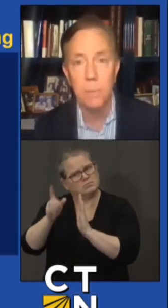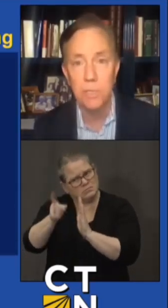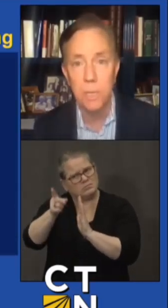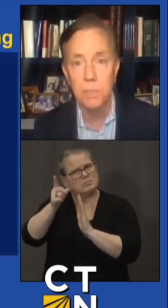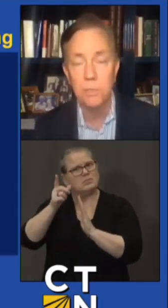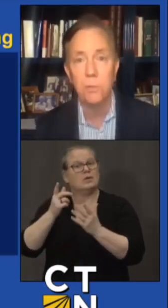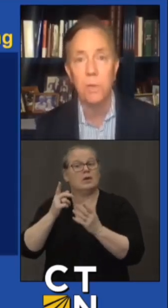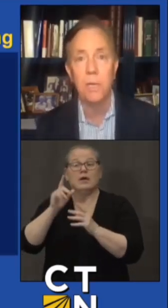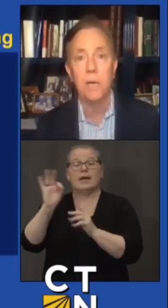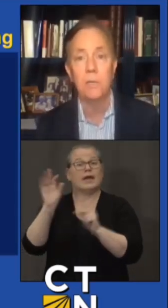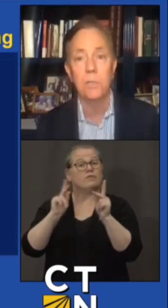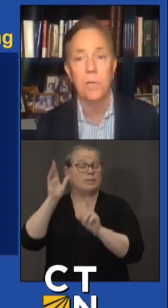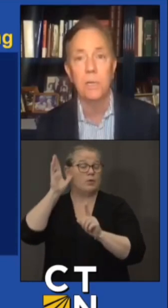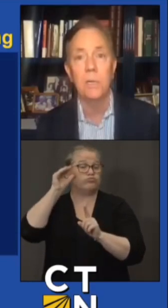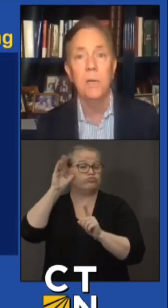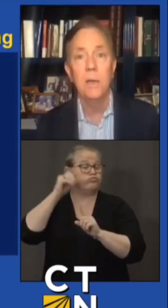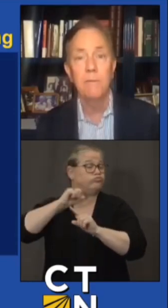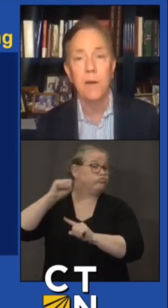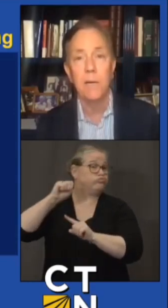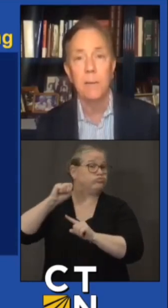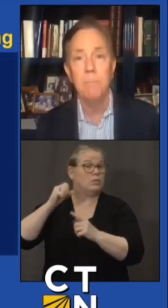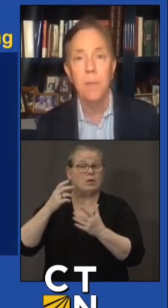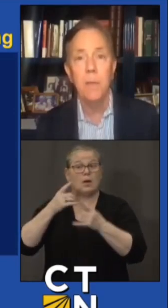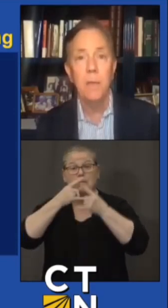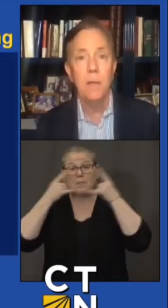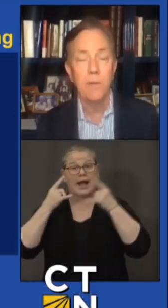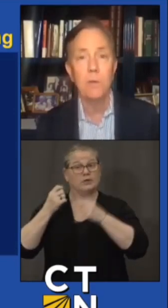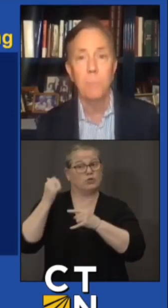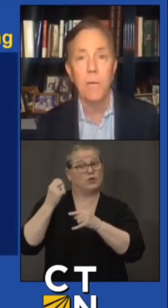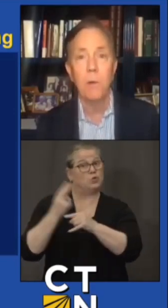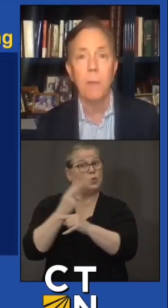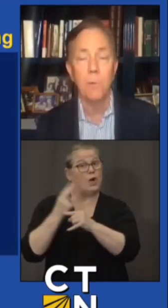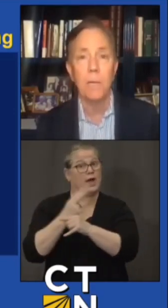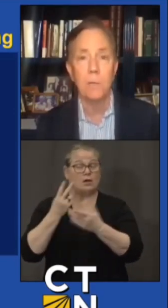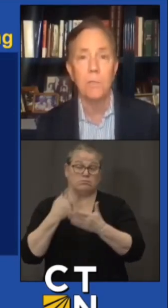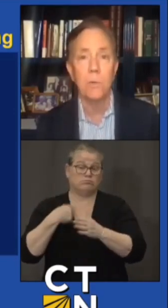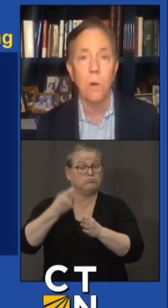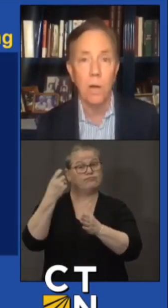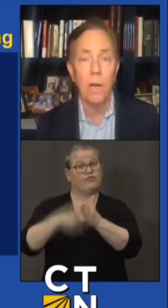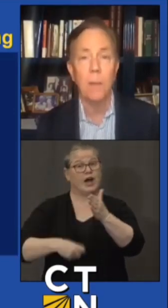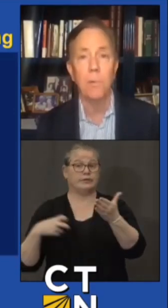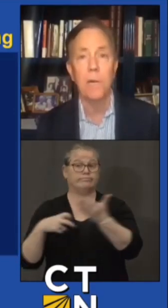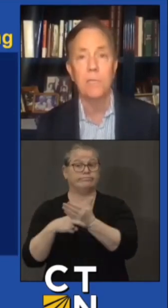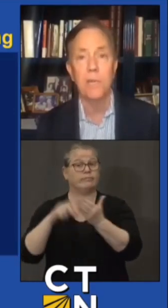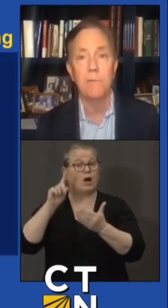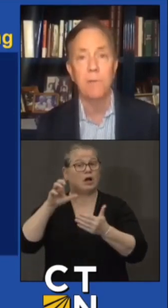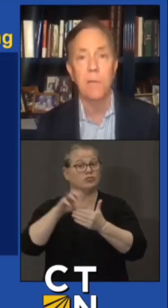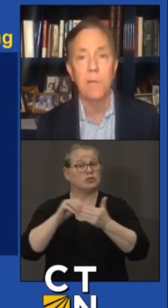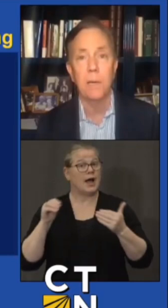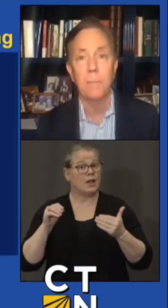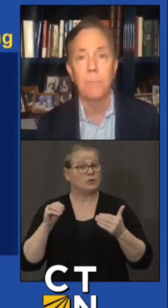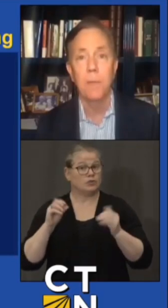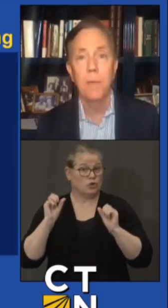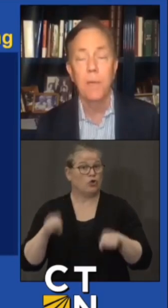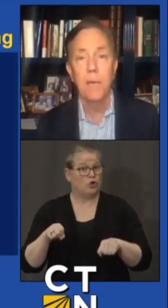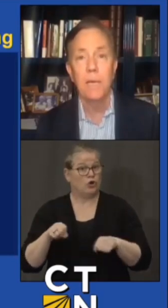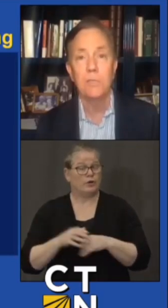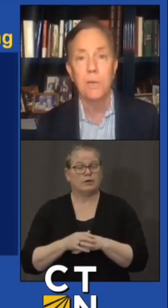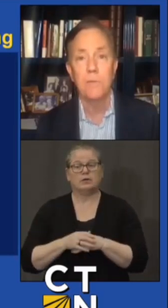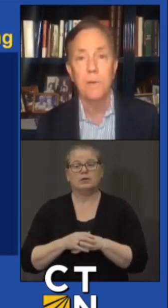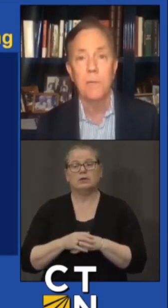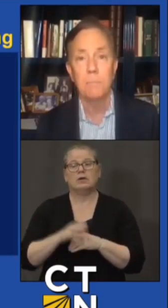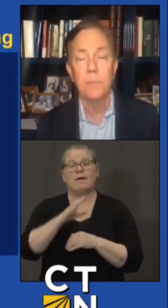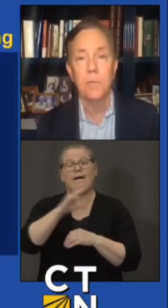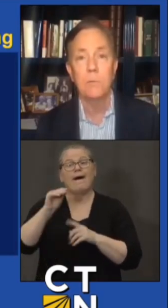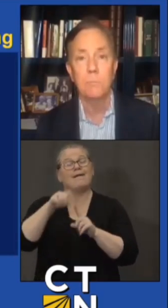they can be subject to a $100 fine. And for those bigger operators who aren't operating safely, as